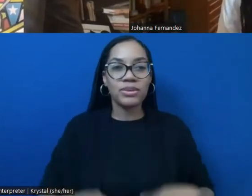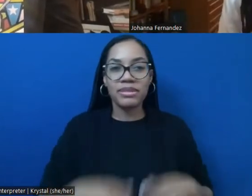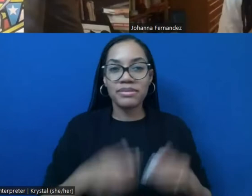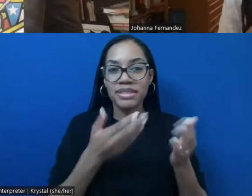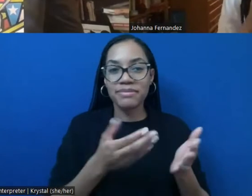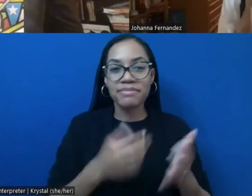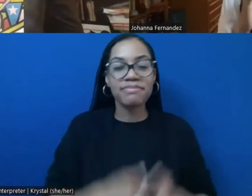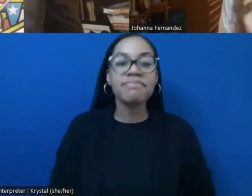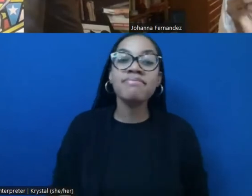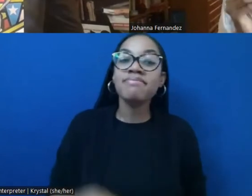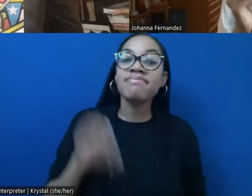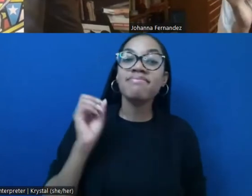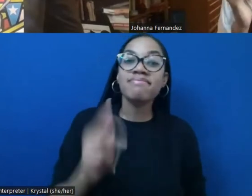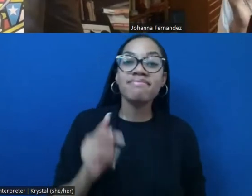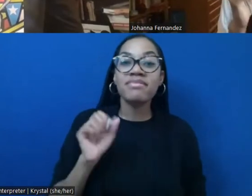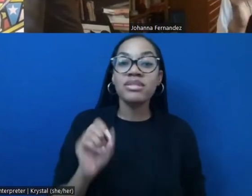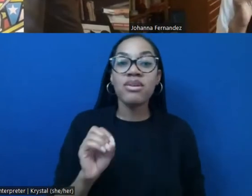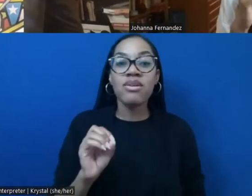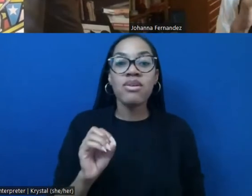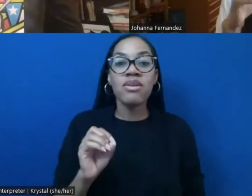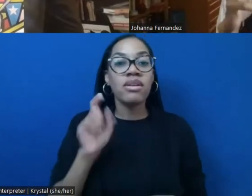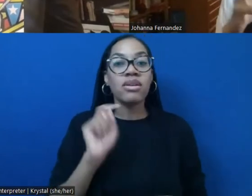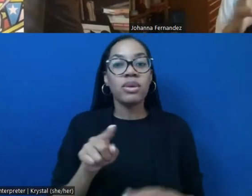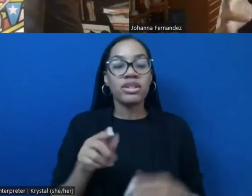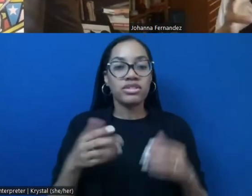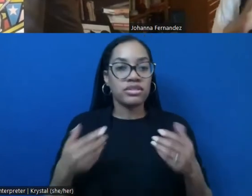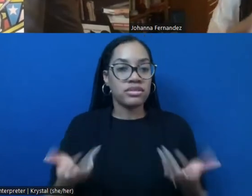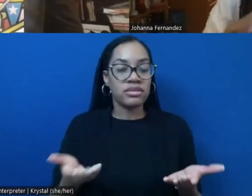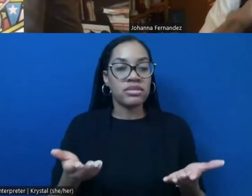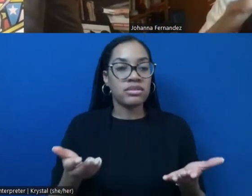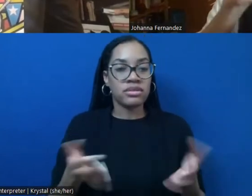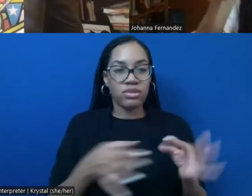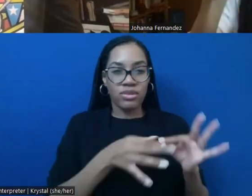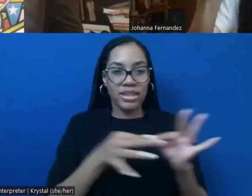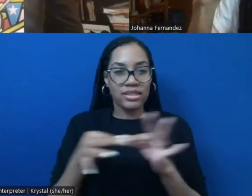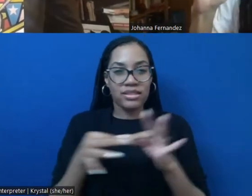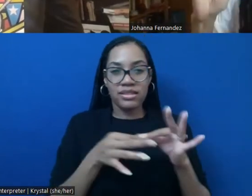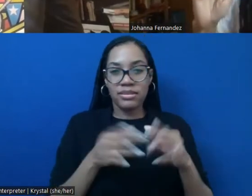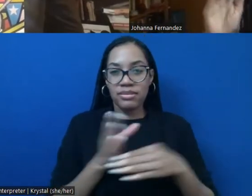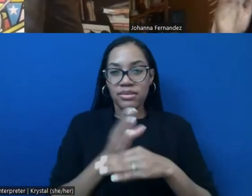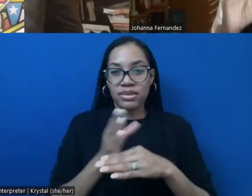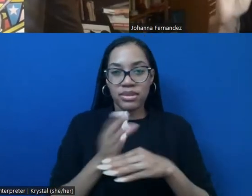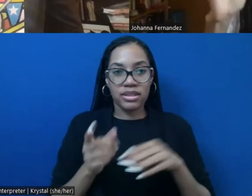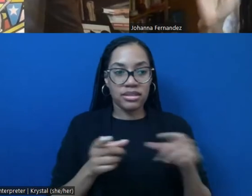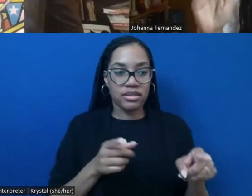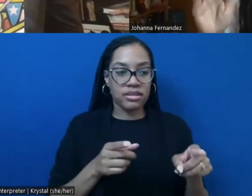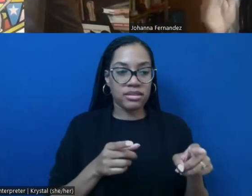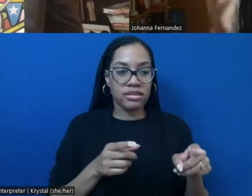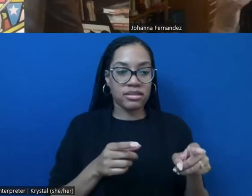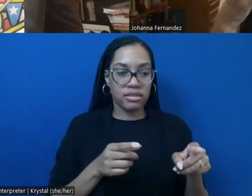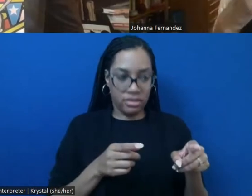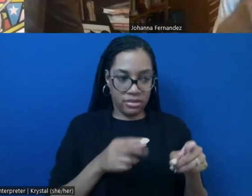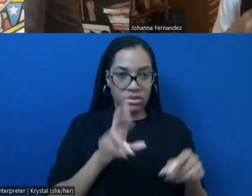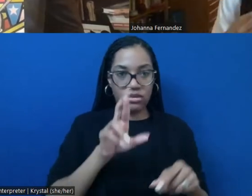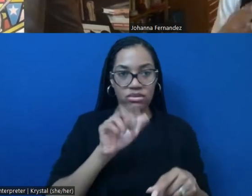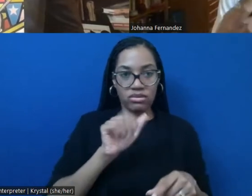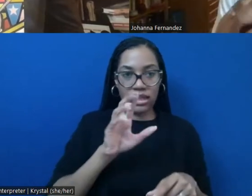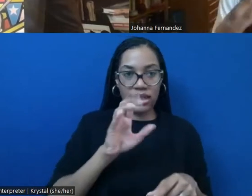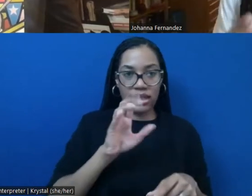so the question is, what's the relationship between structural racism and